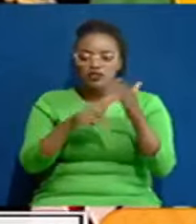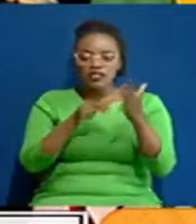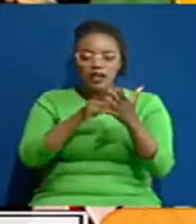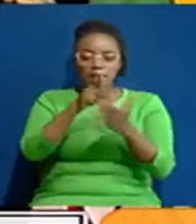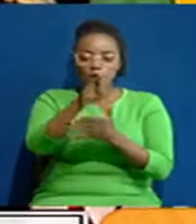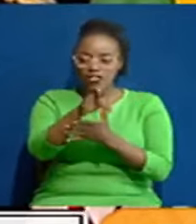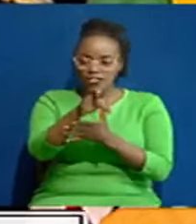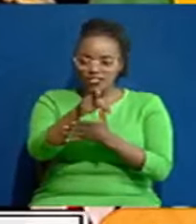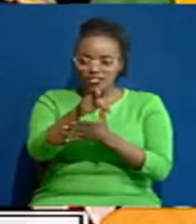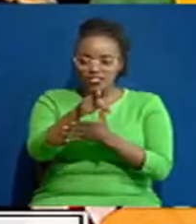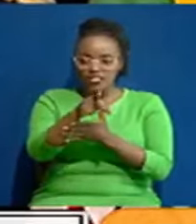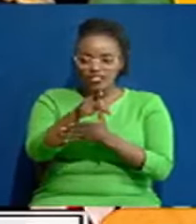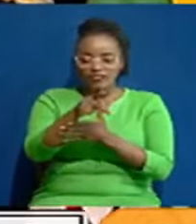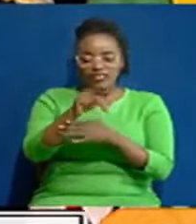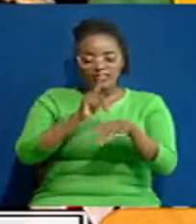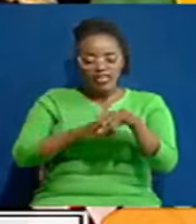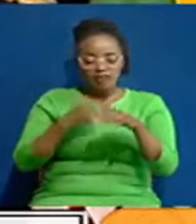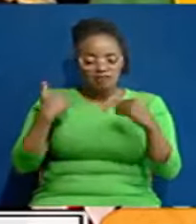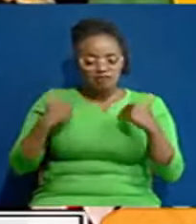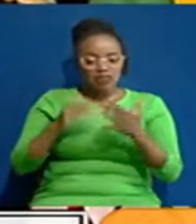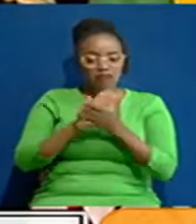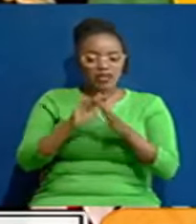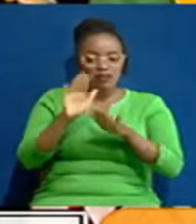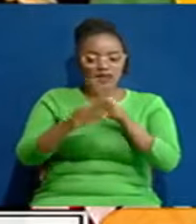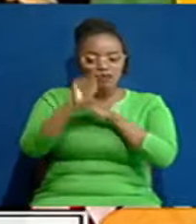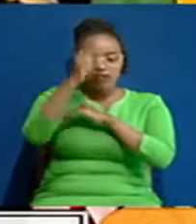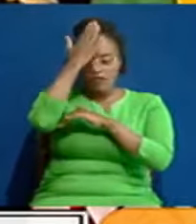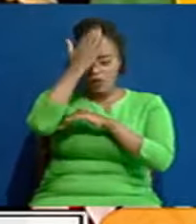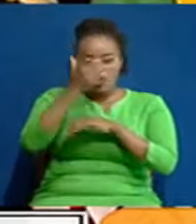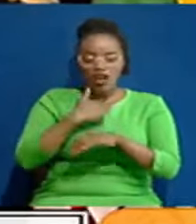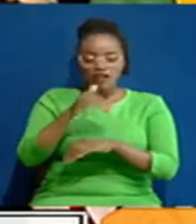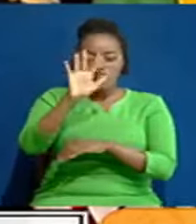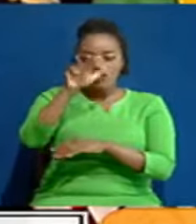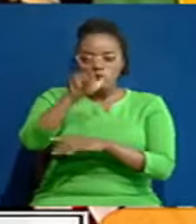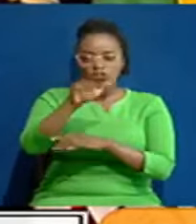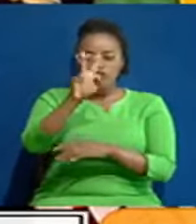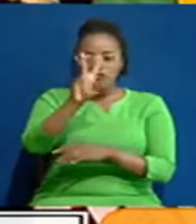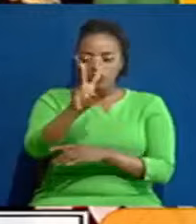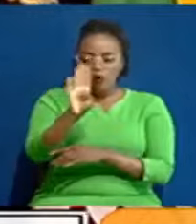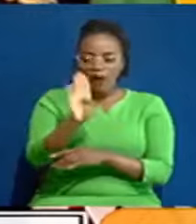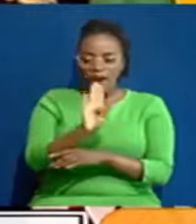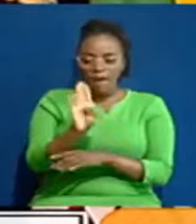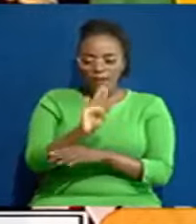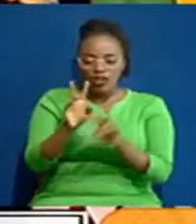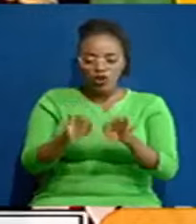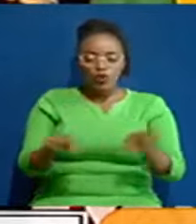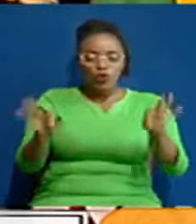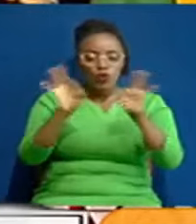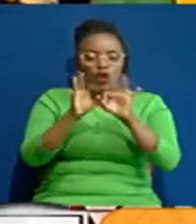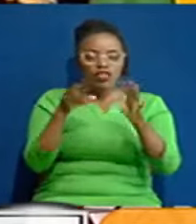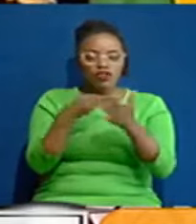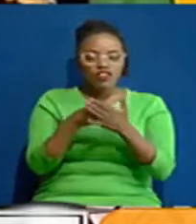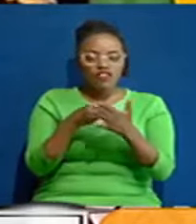as when I'm deputy president. That is why I have 5.2 billion worth of money.